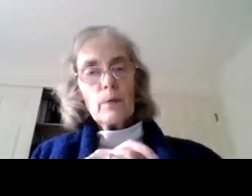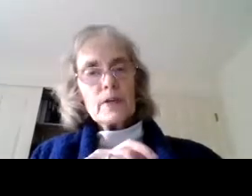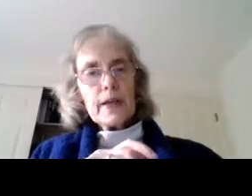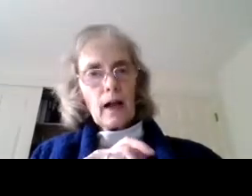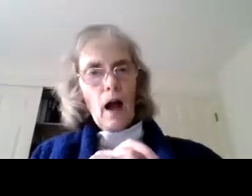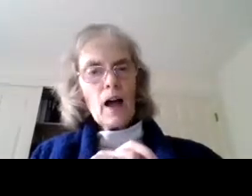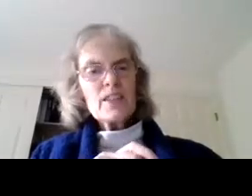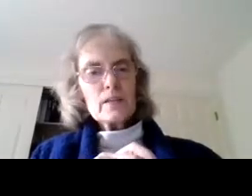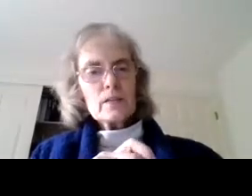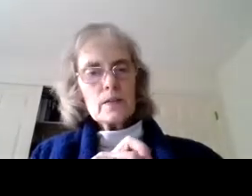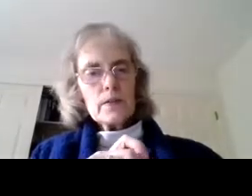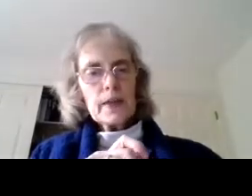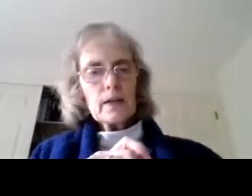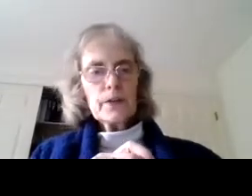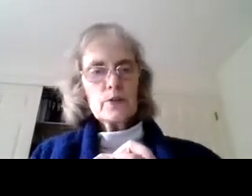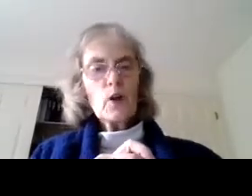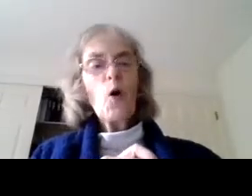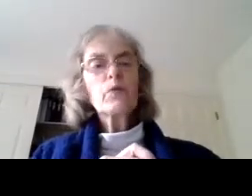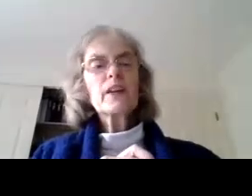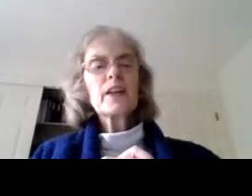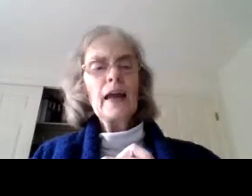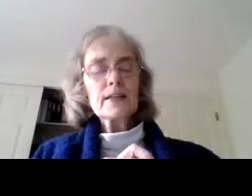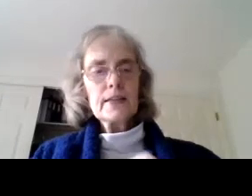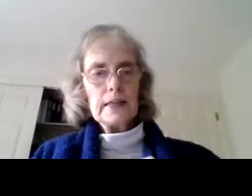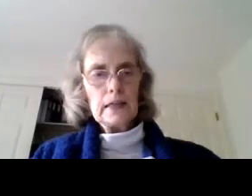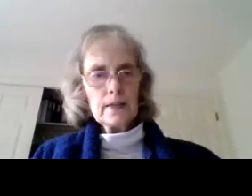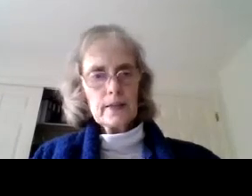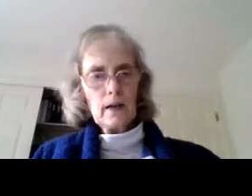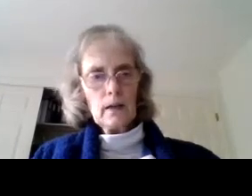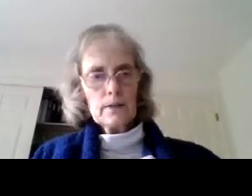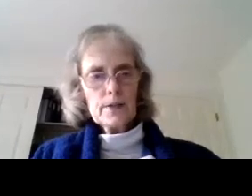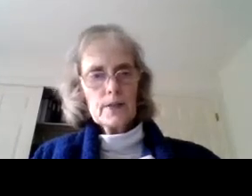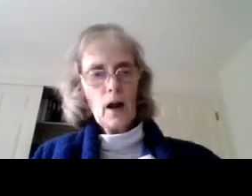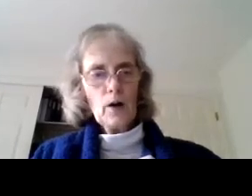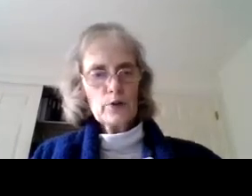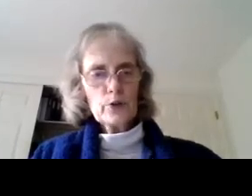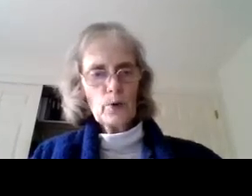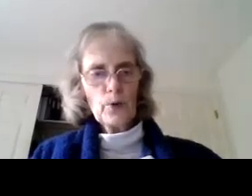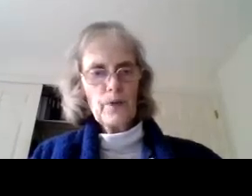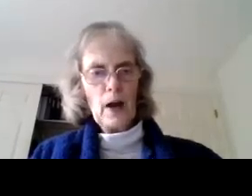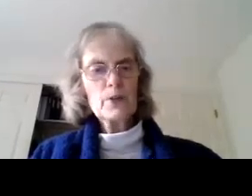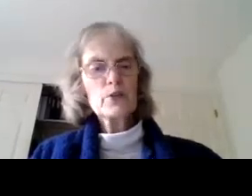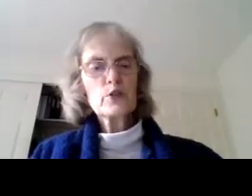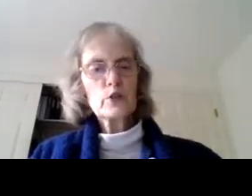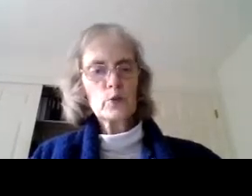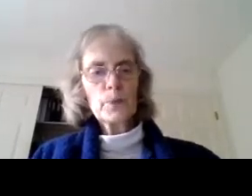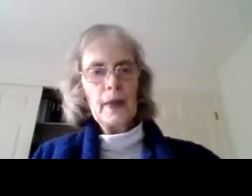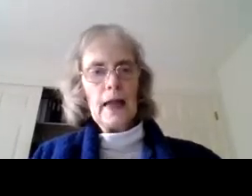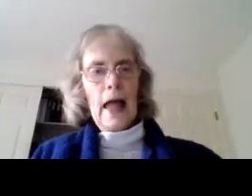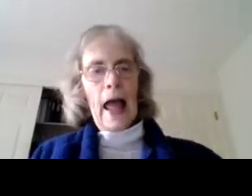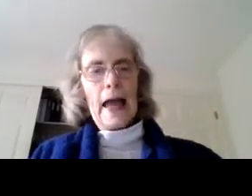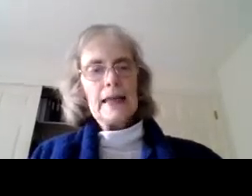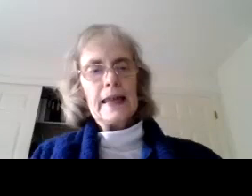The virus that causes the illness COVID-19 is called SARS coronavirus